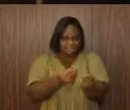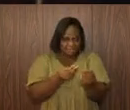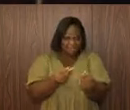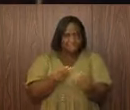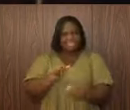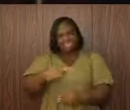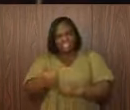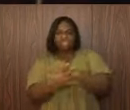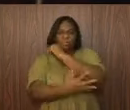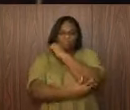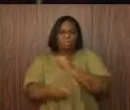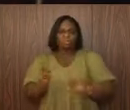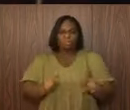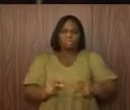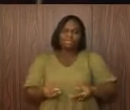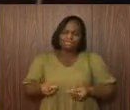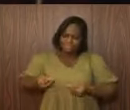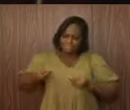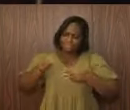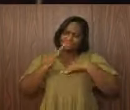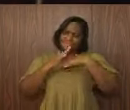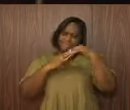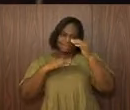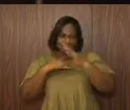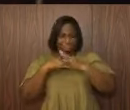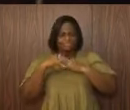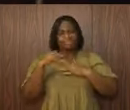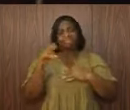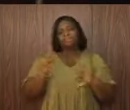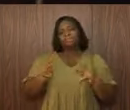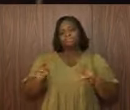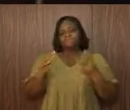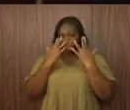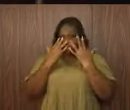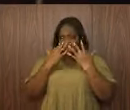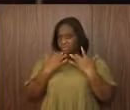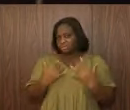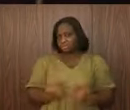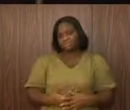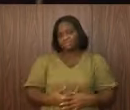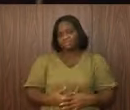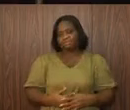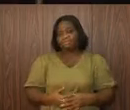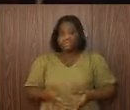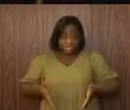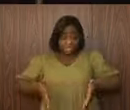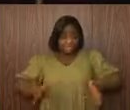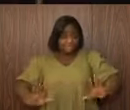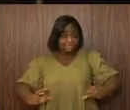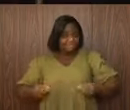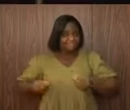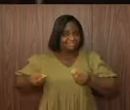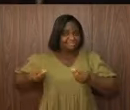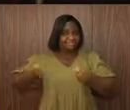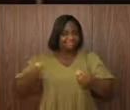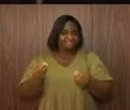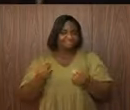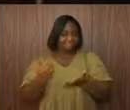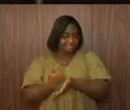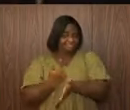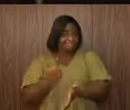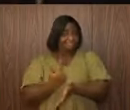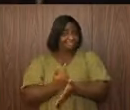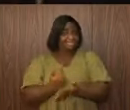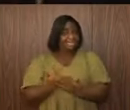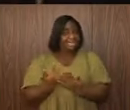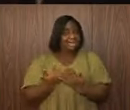and offer comfort to those in distress. Let us provide the famous Ghanaian hospitality to